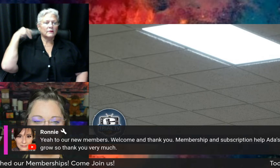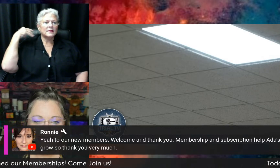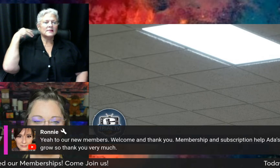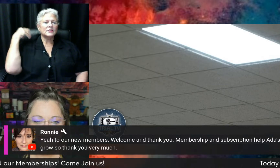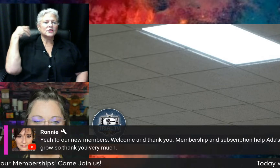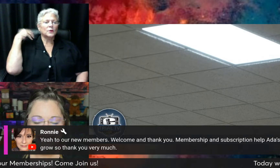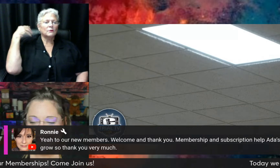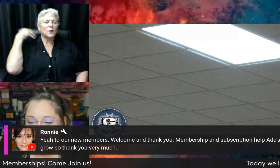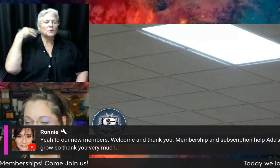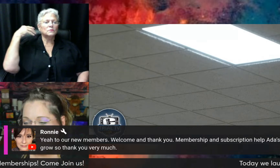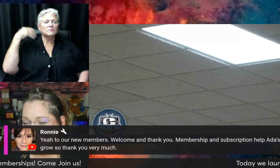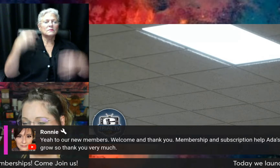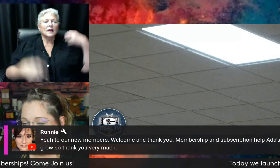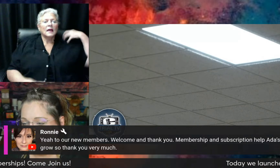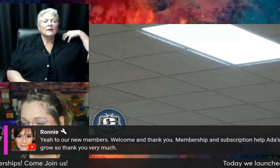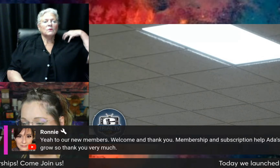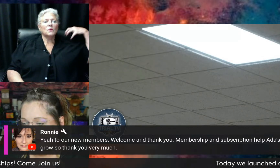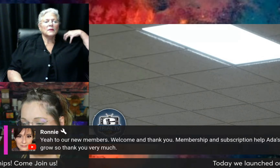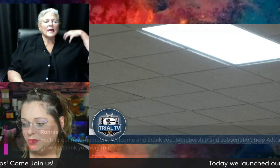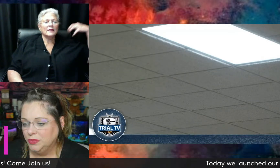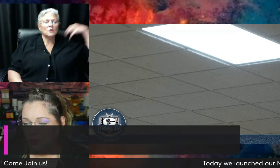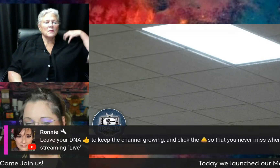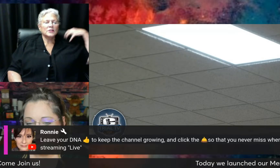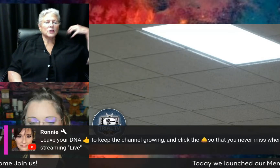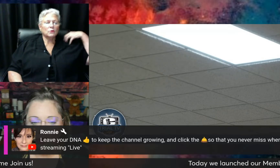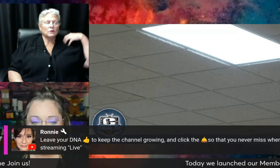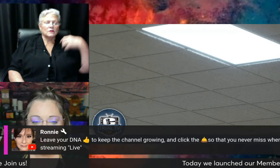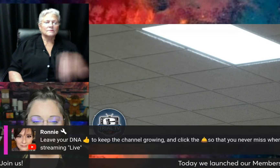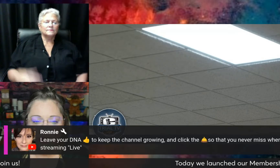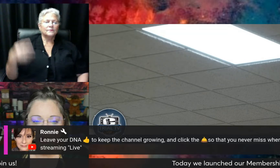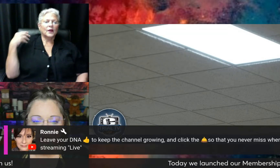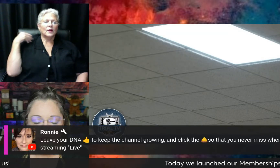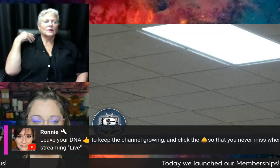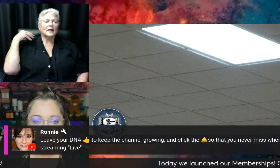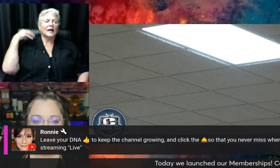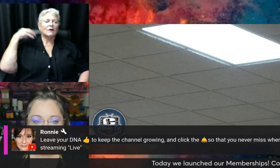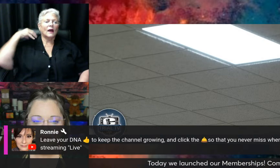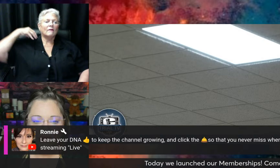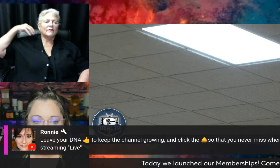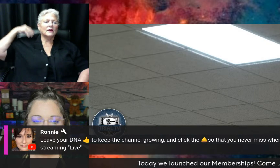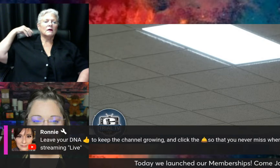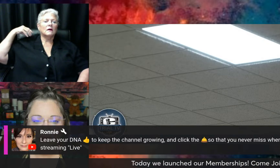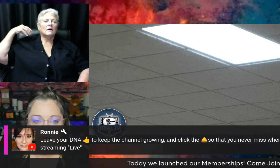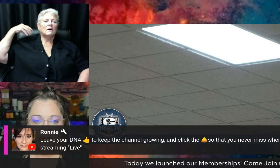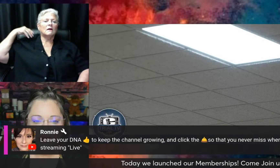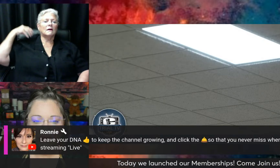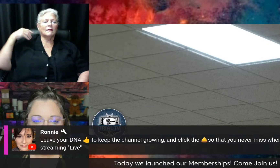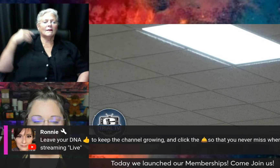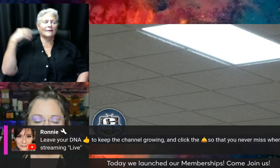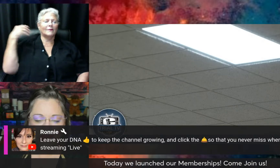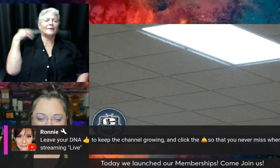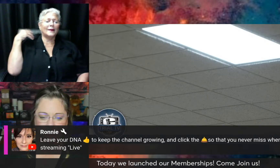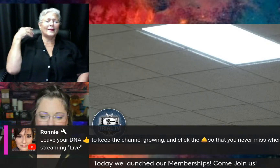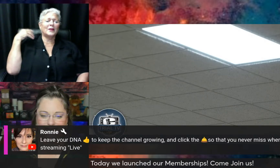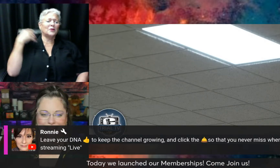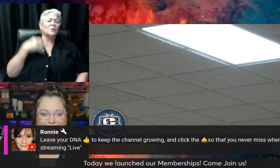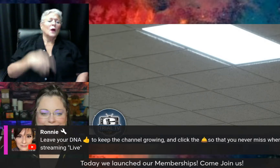my wrist, and so it won't land on my shoulder. You know, I don't have the